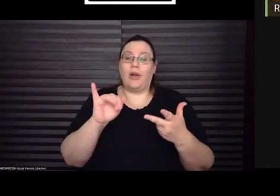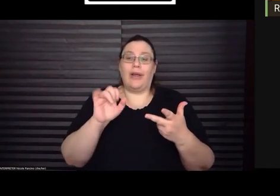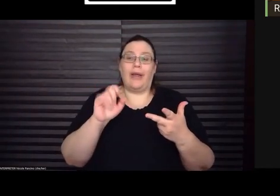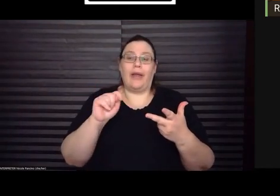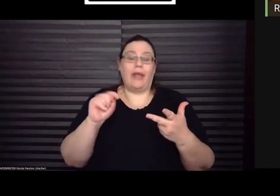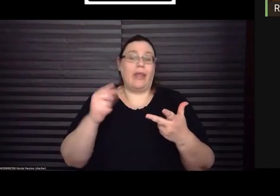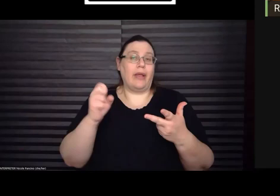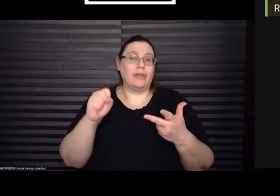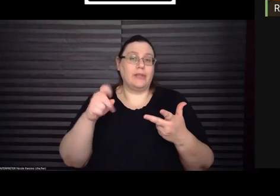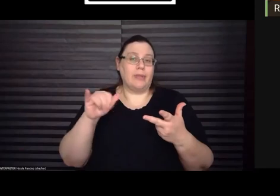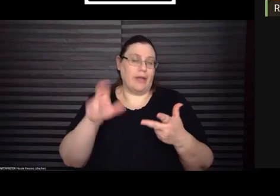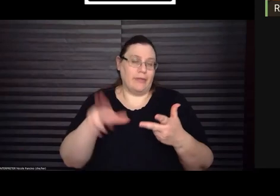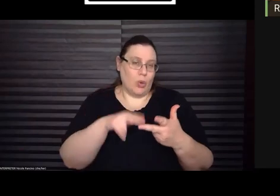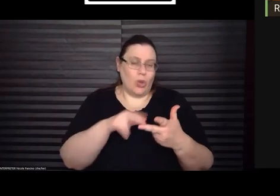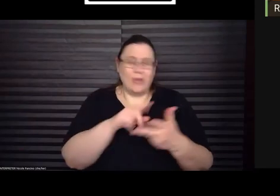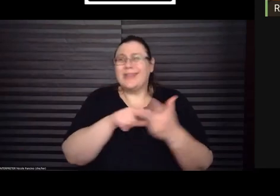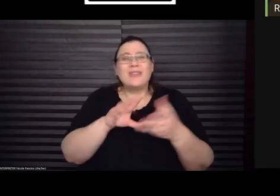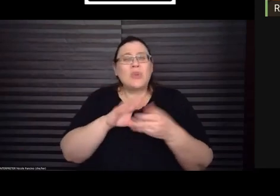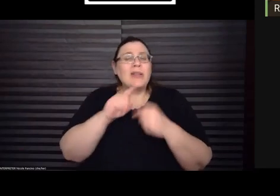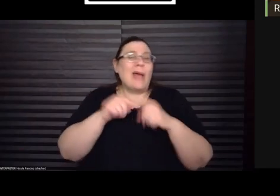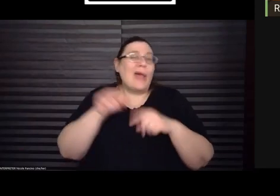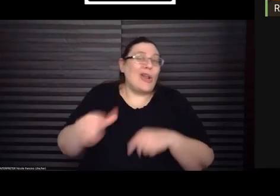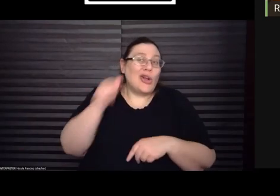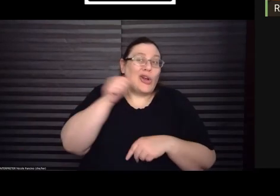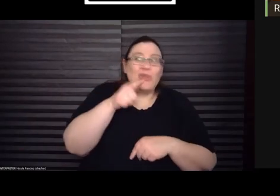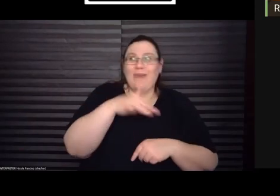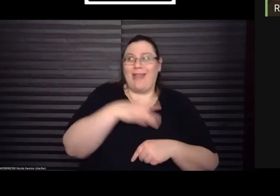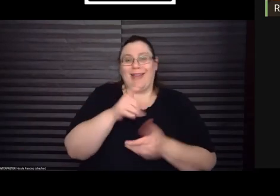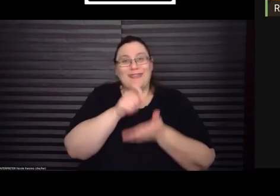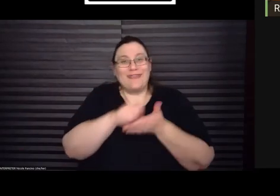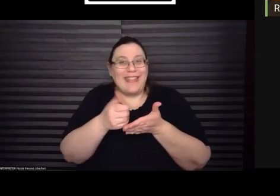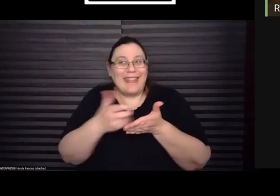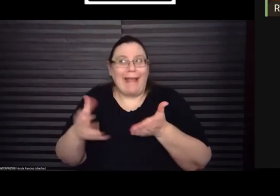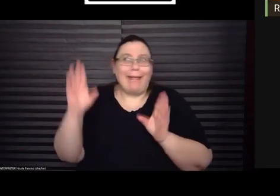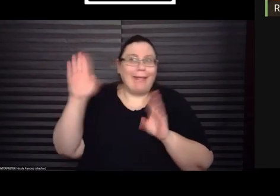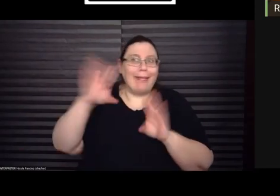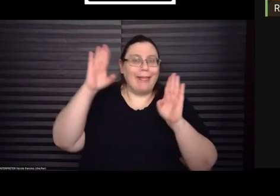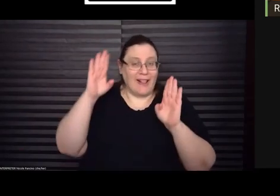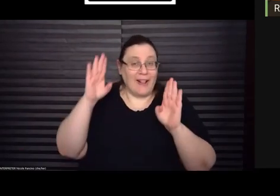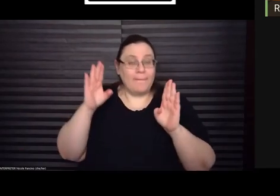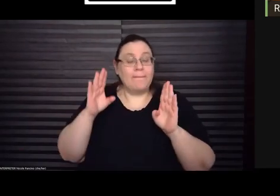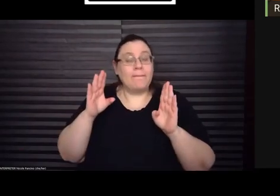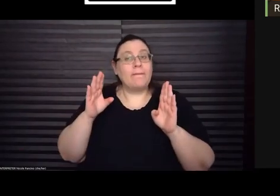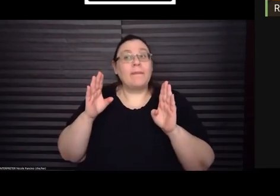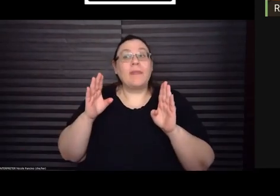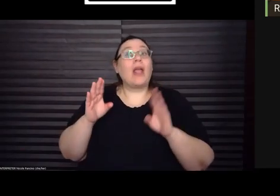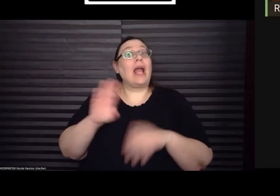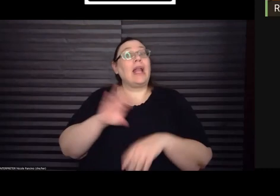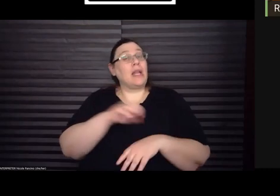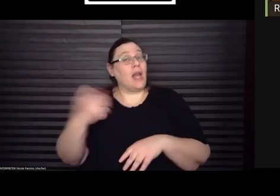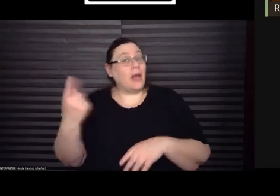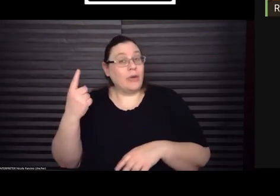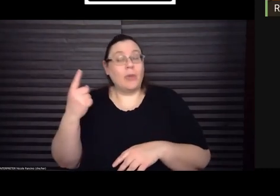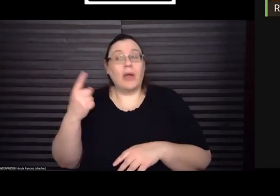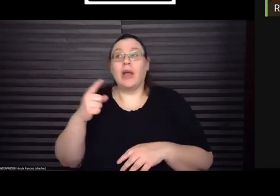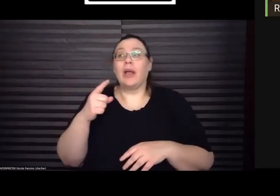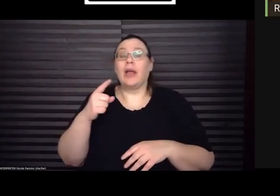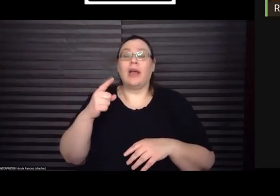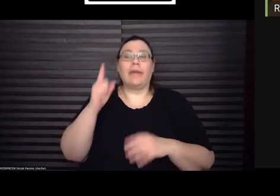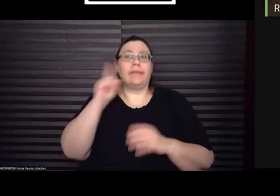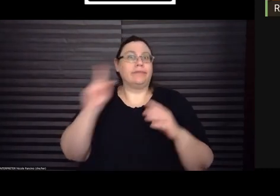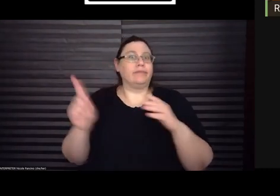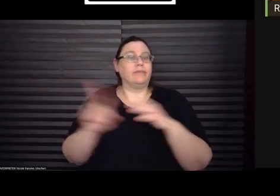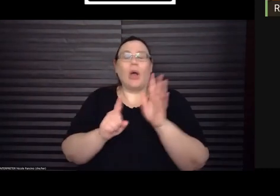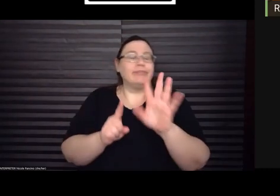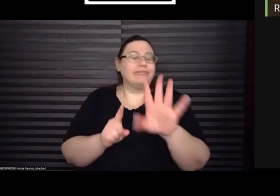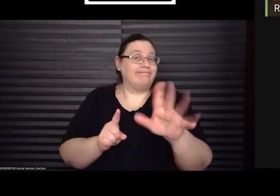all these books about, you know, little girls who like to write things and, mm-hmm. you know, get into trouble. But then there was another one that that